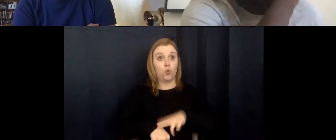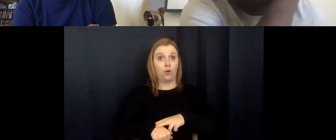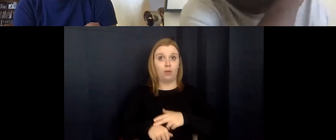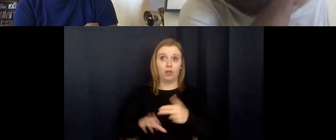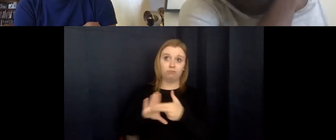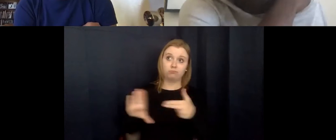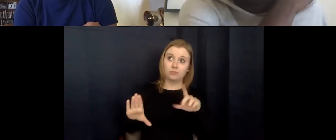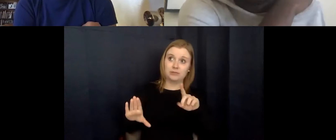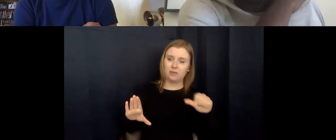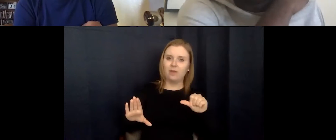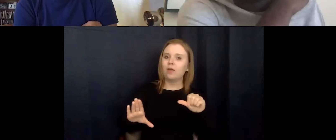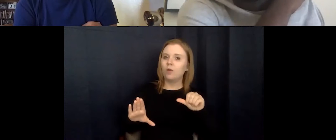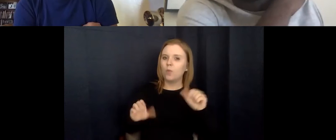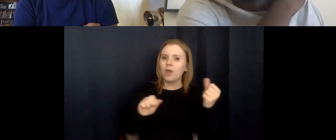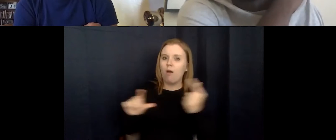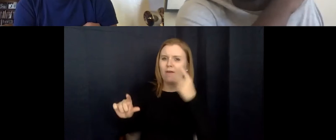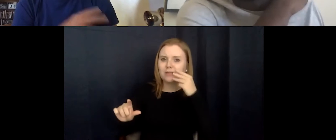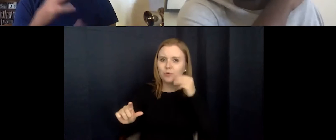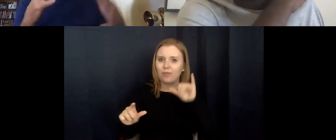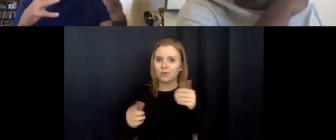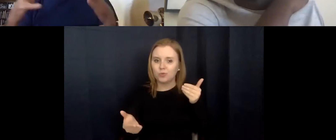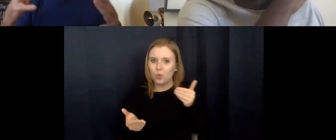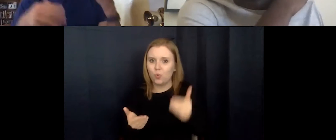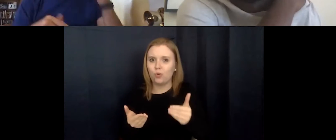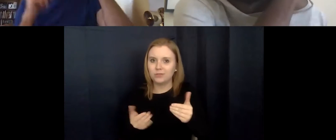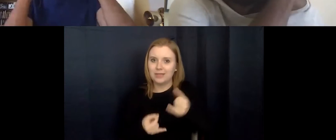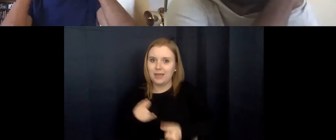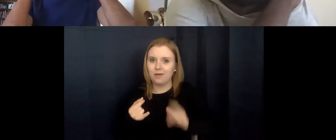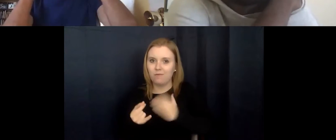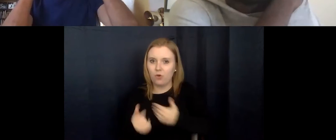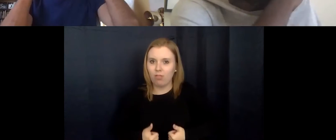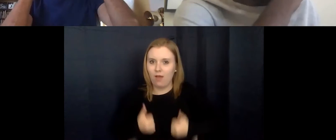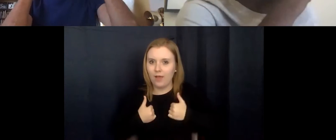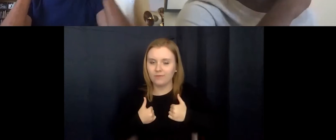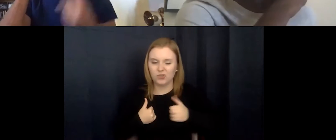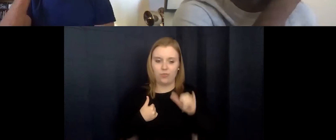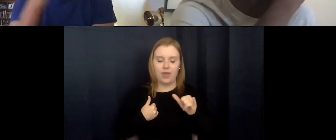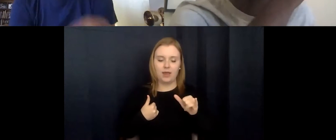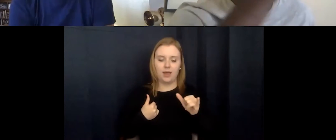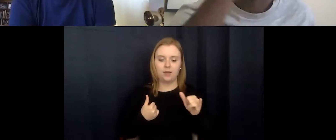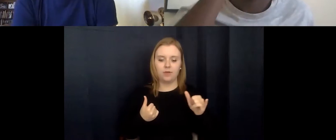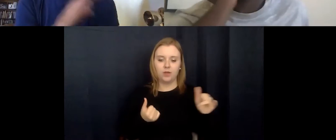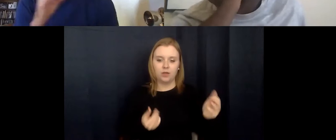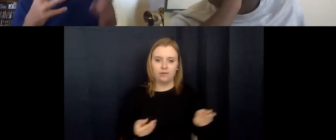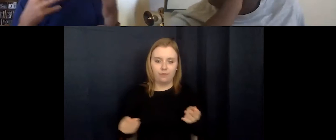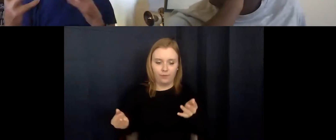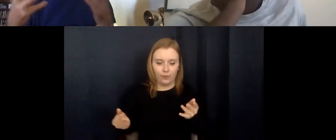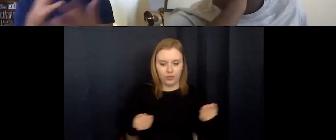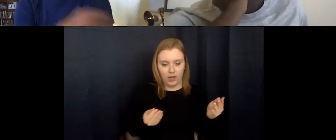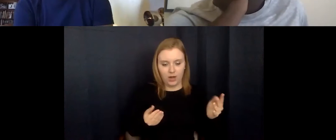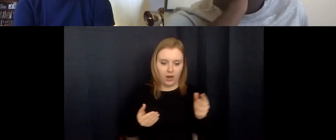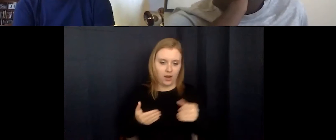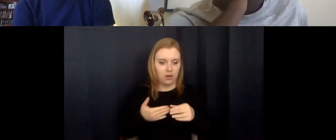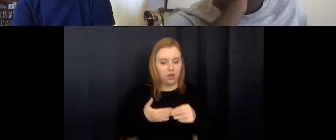toward the end of our lives. And I feel like that fluidity has been an important kind of